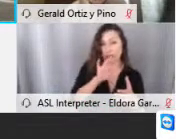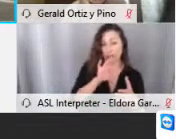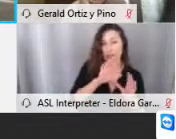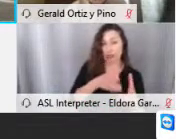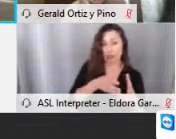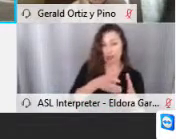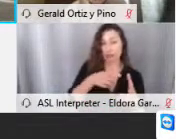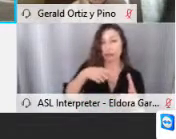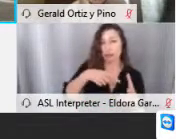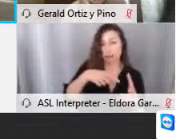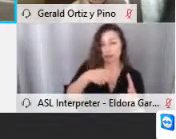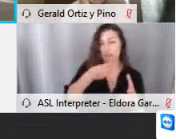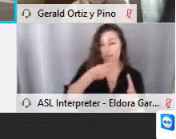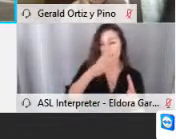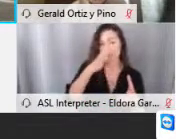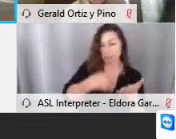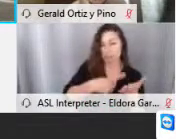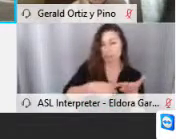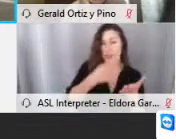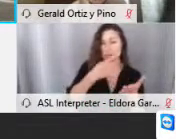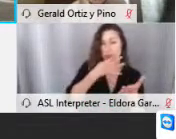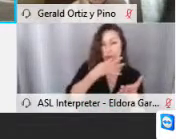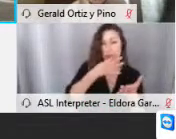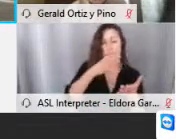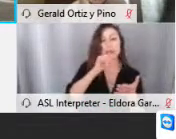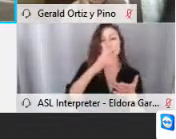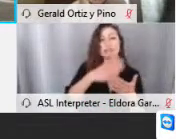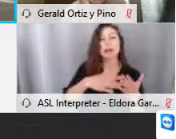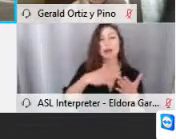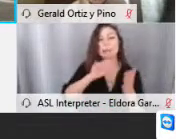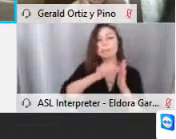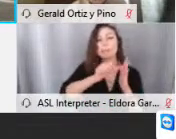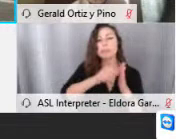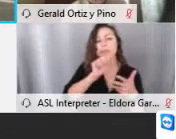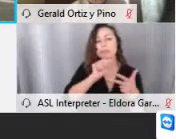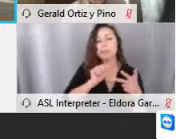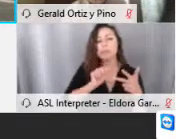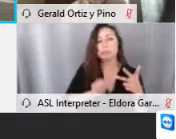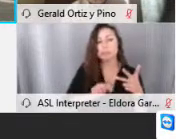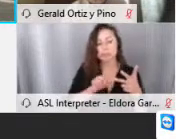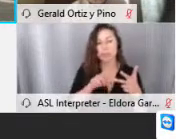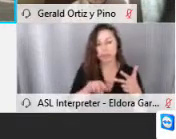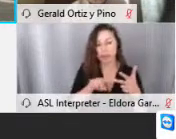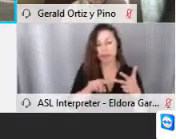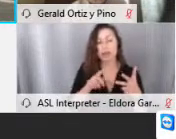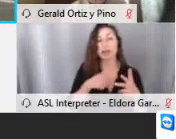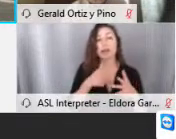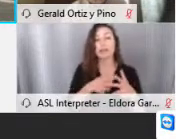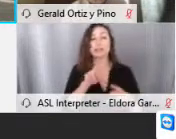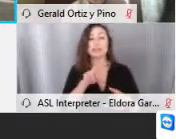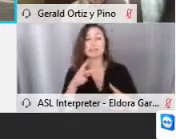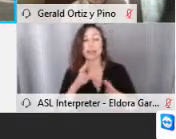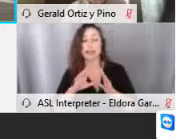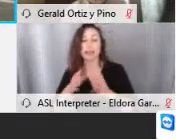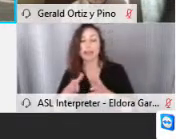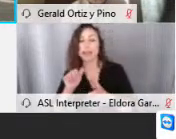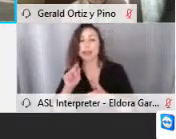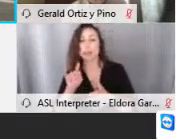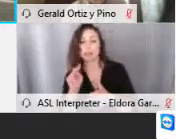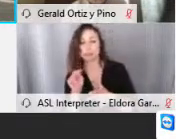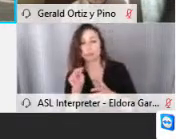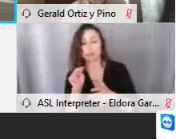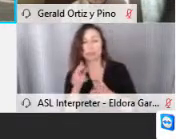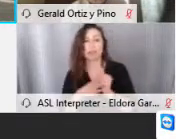packages that we'll go over in a moment. You can see some of the highlights from those there. And then second, there are